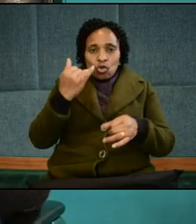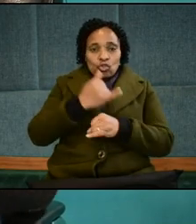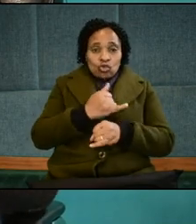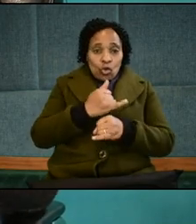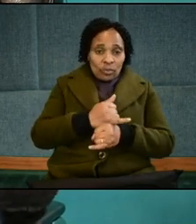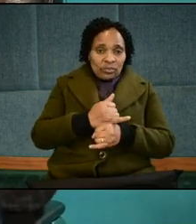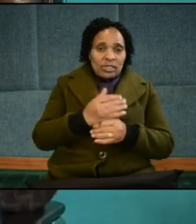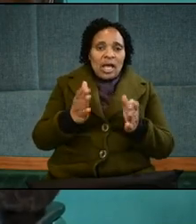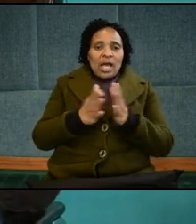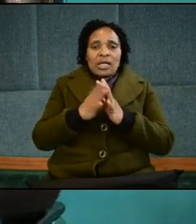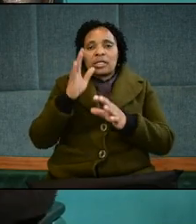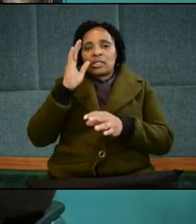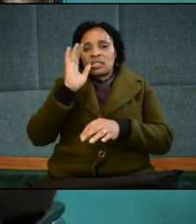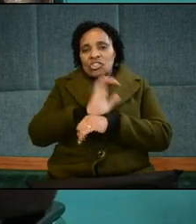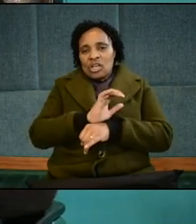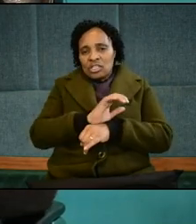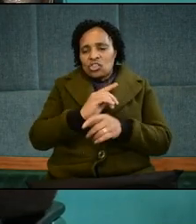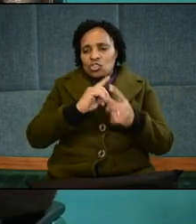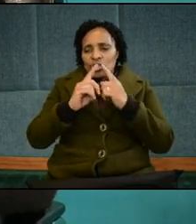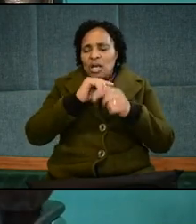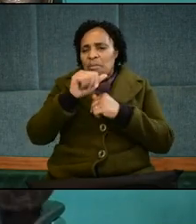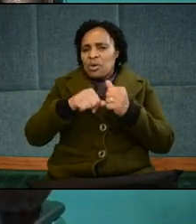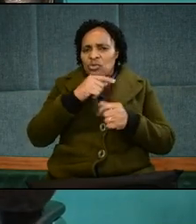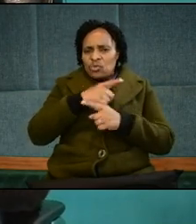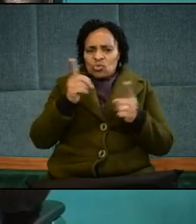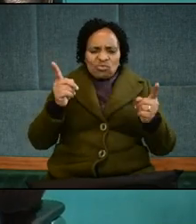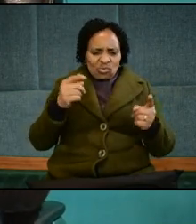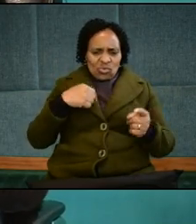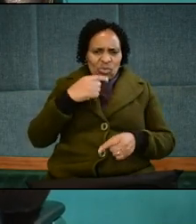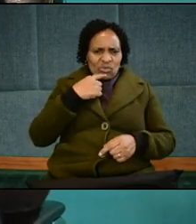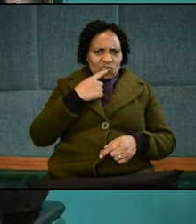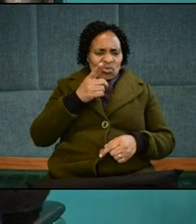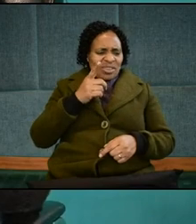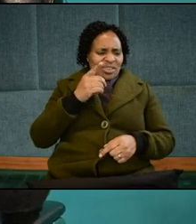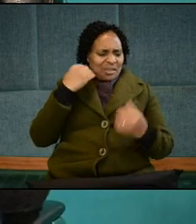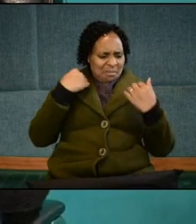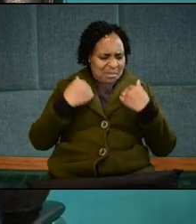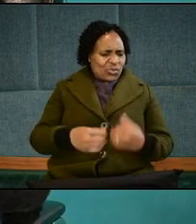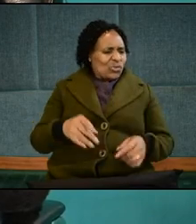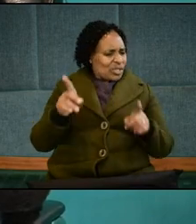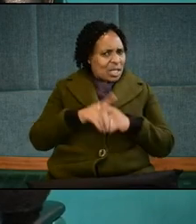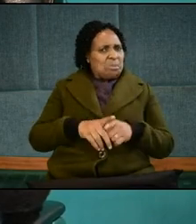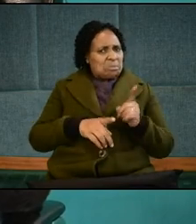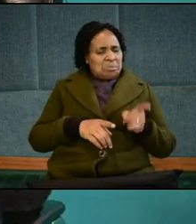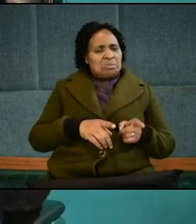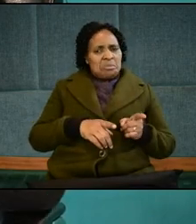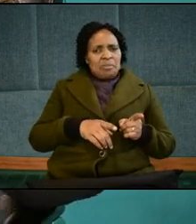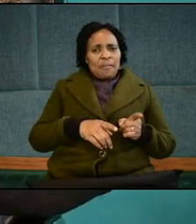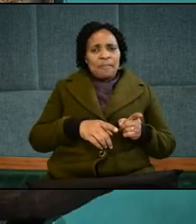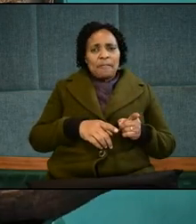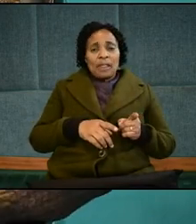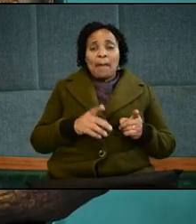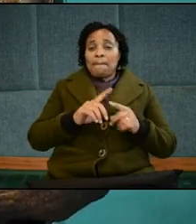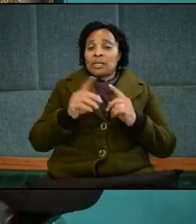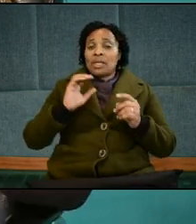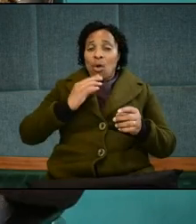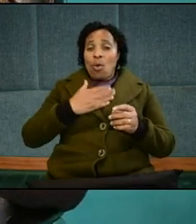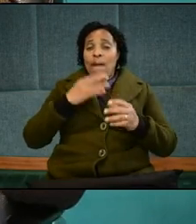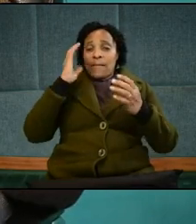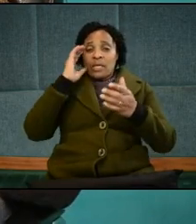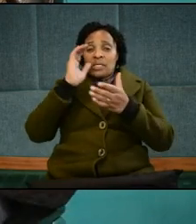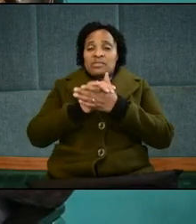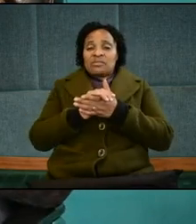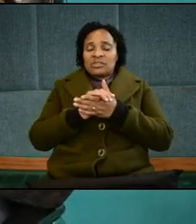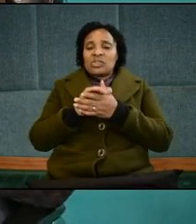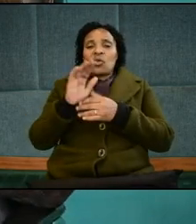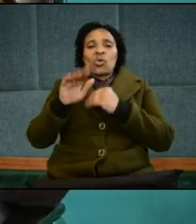your friends at church and they start talking about you, they're like, are you sure we're talking about the same person? Mm-hmm. Right? But in our beliefs, it actually